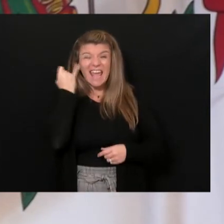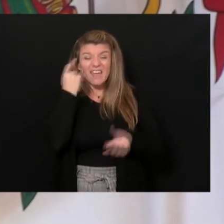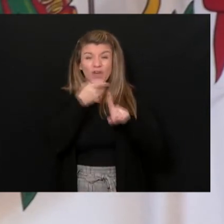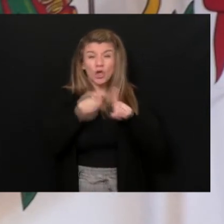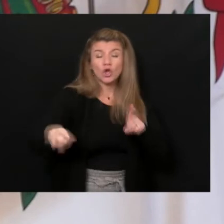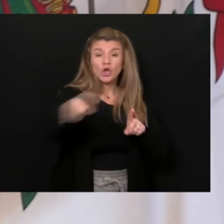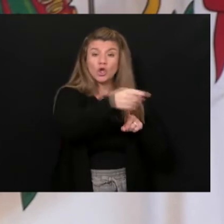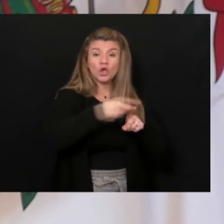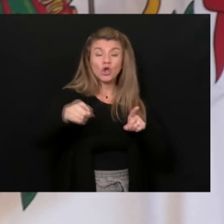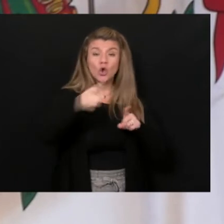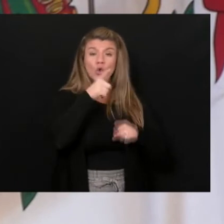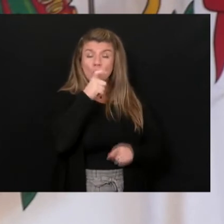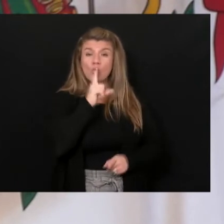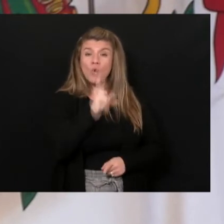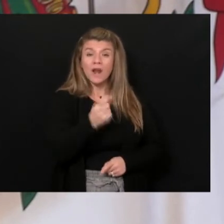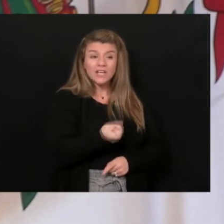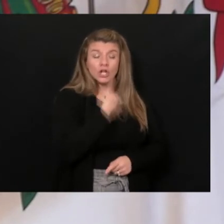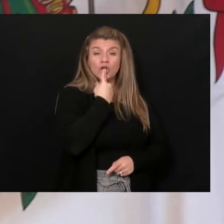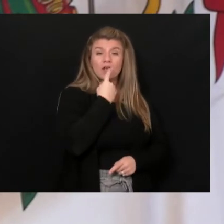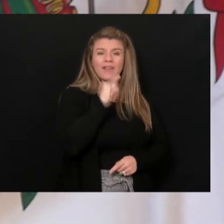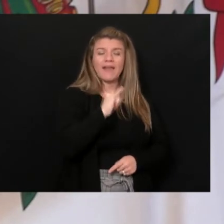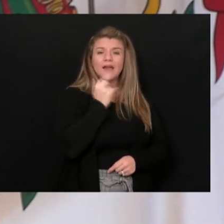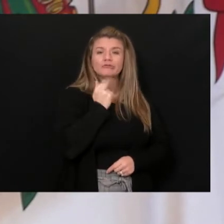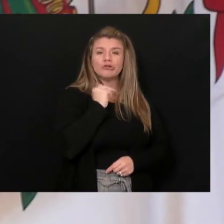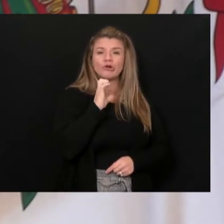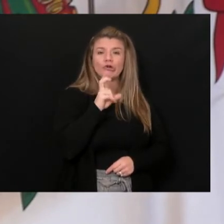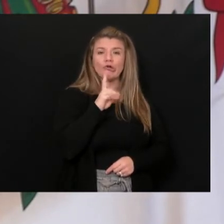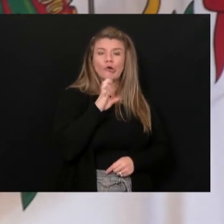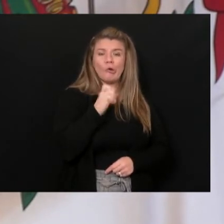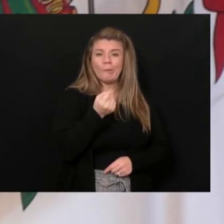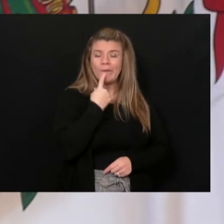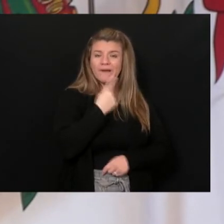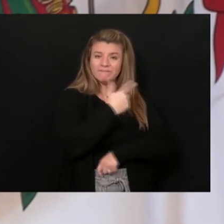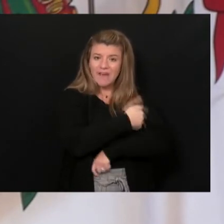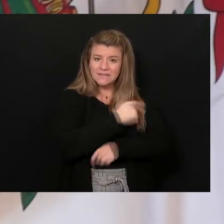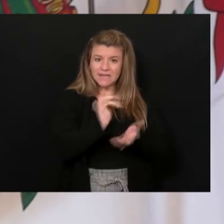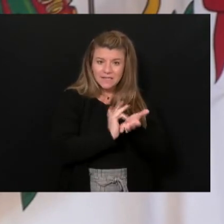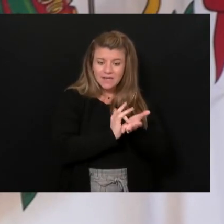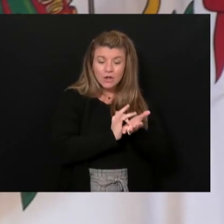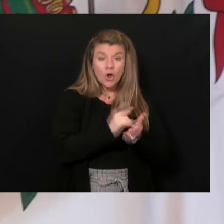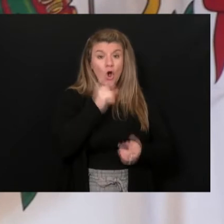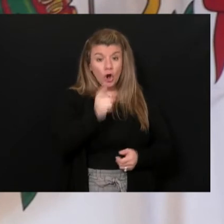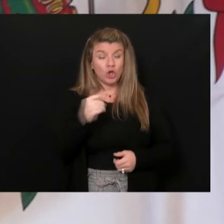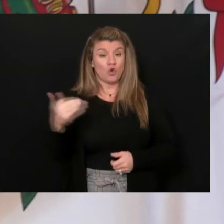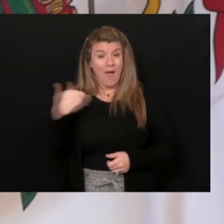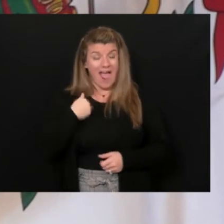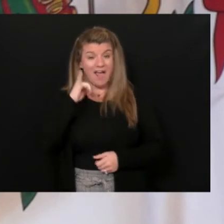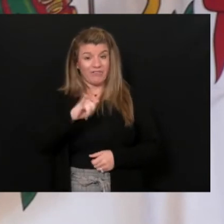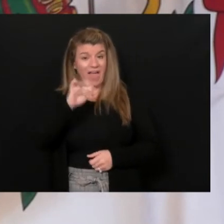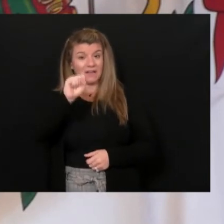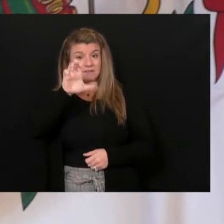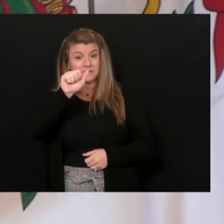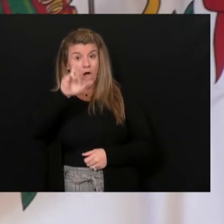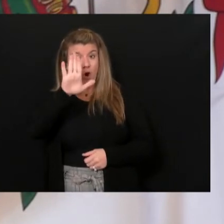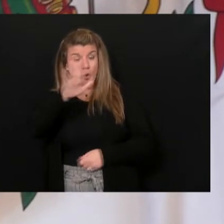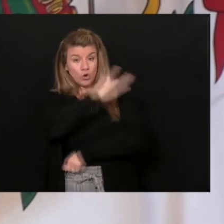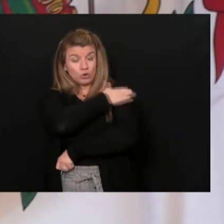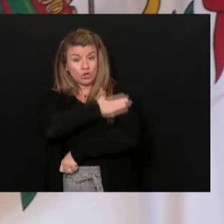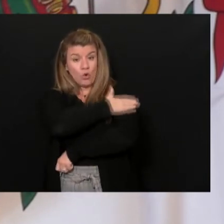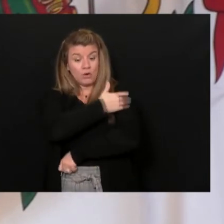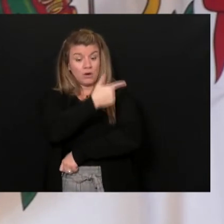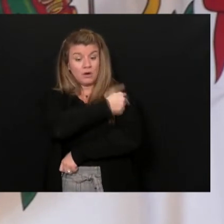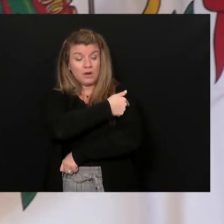really taking a sugar cube, vaccine, or you were one of those that carries this scar around on your shoulder, then